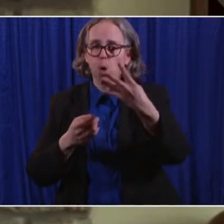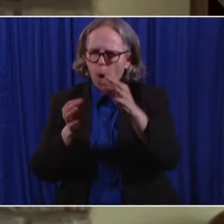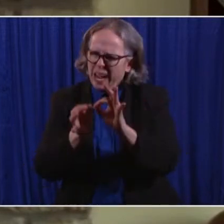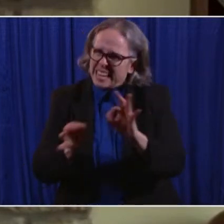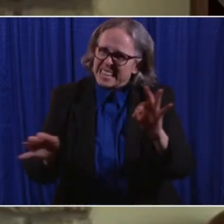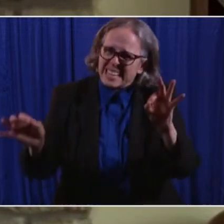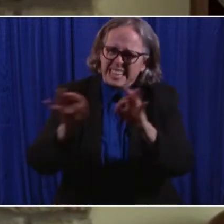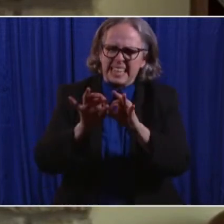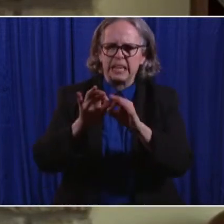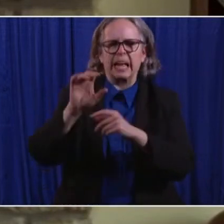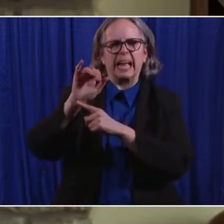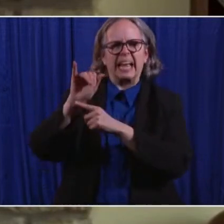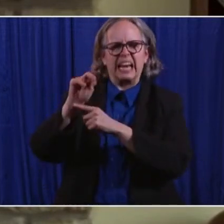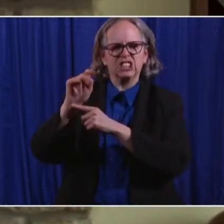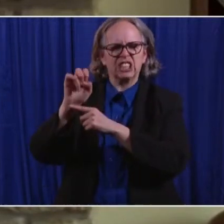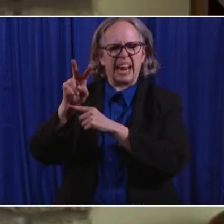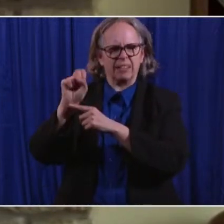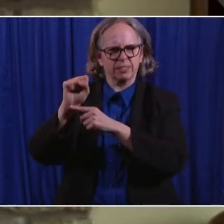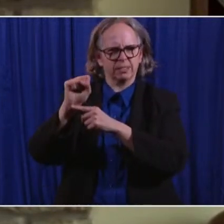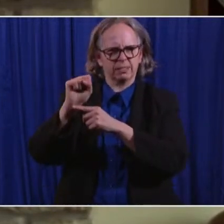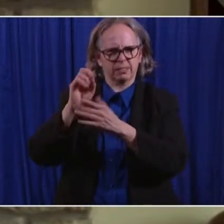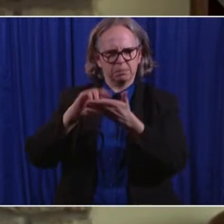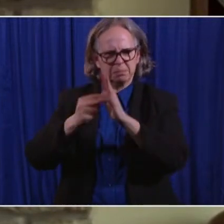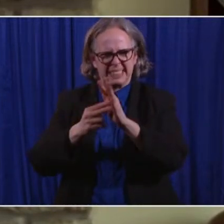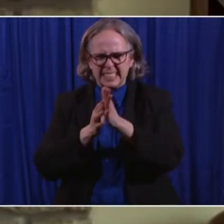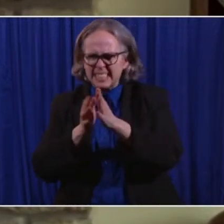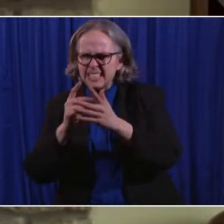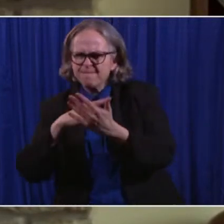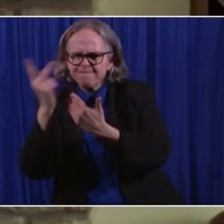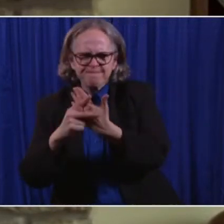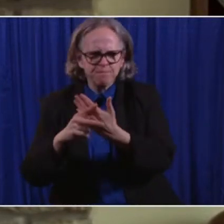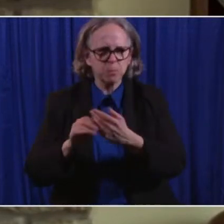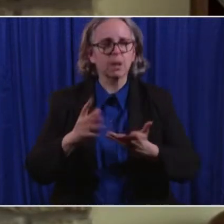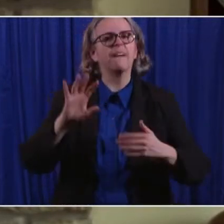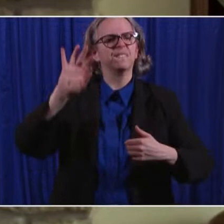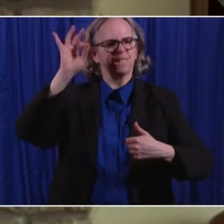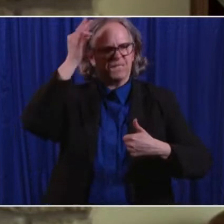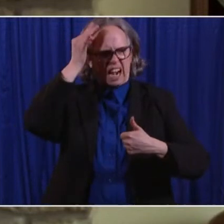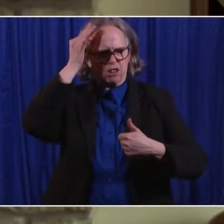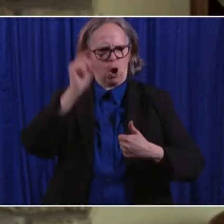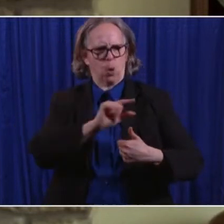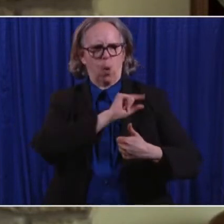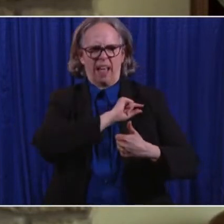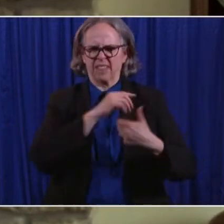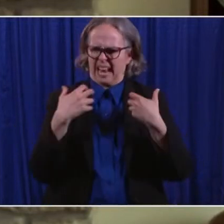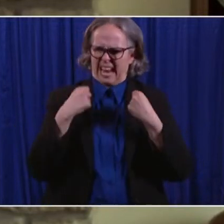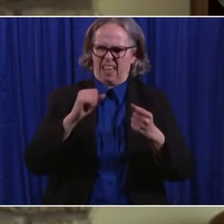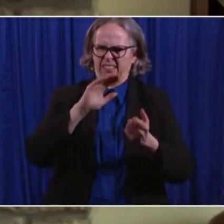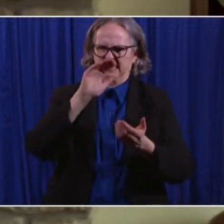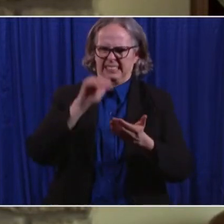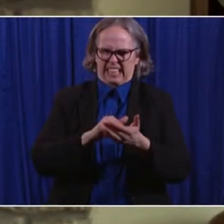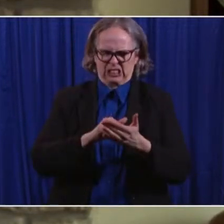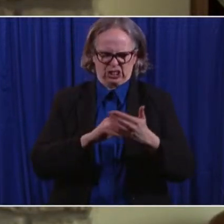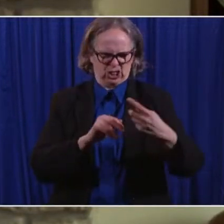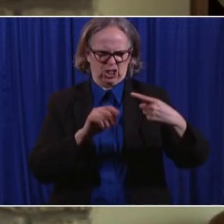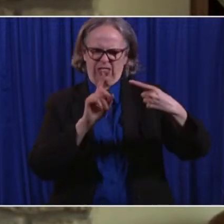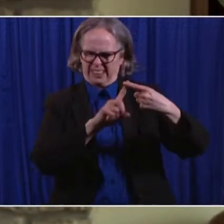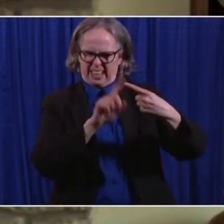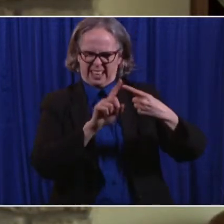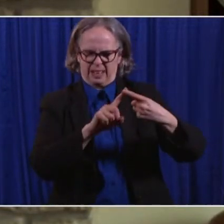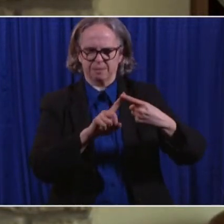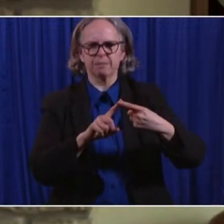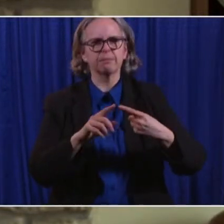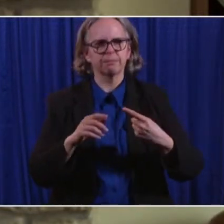first one. Federally qualified health centers, relied upon by many Ohioans. Our first initiative focuses on